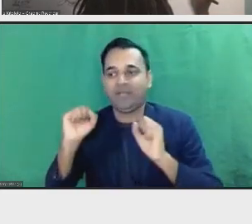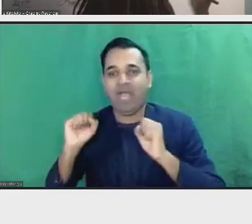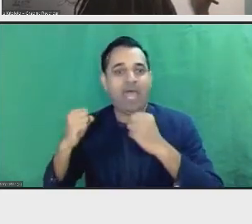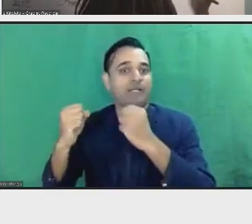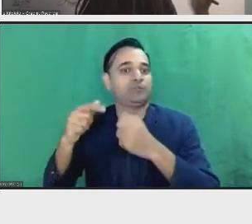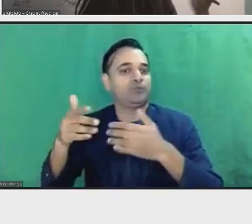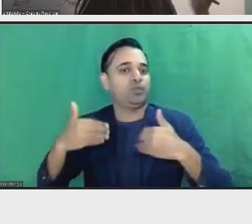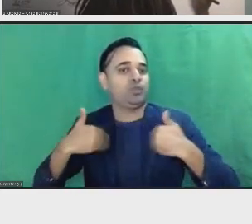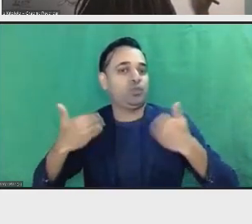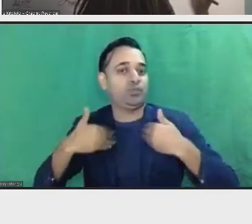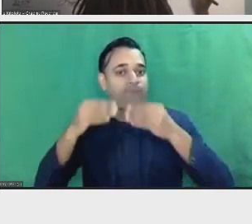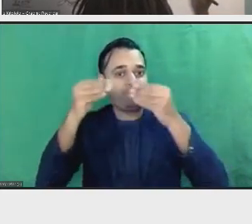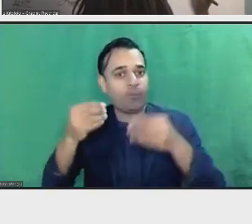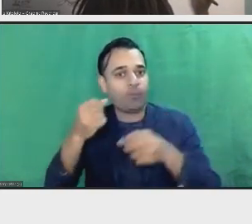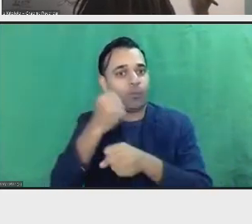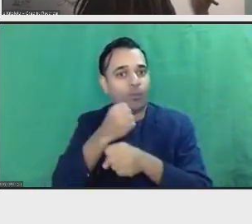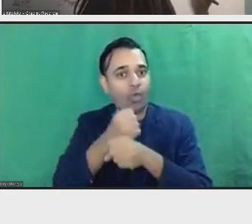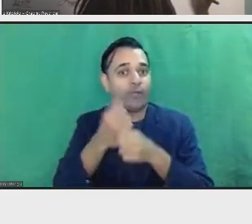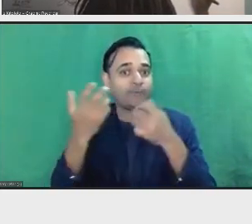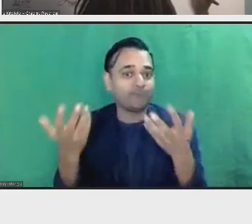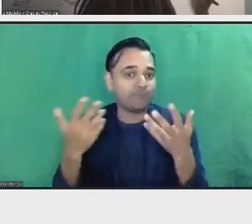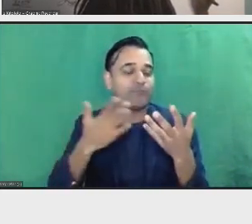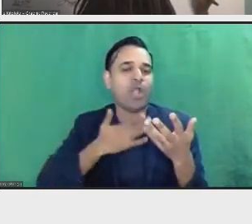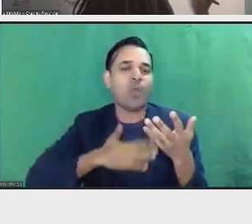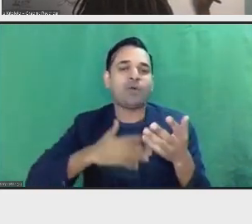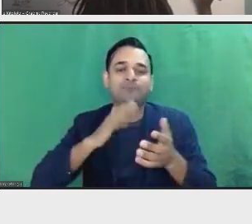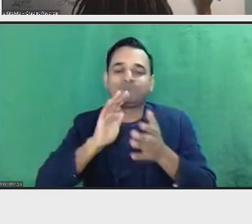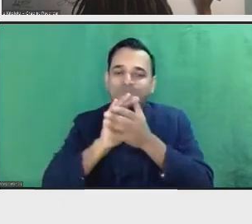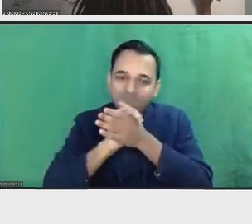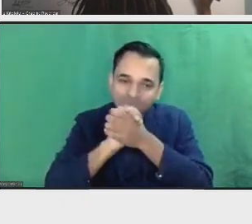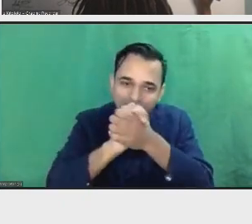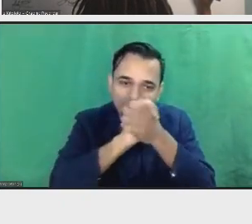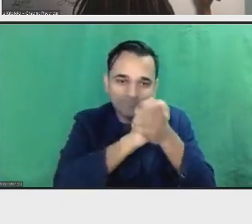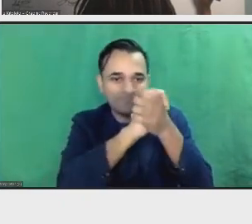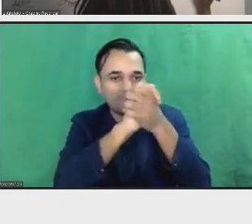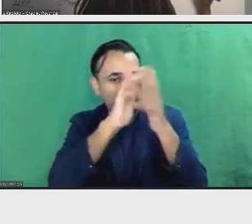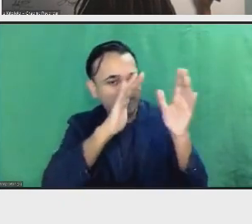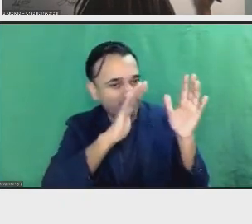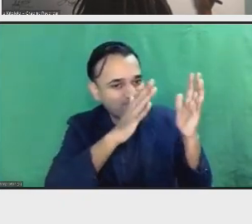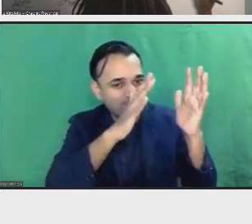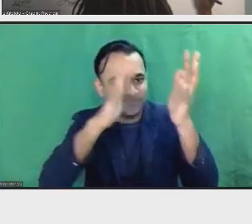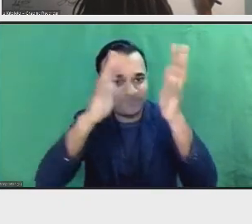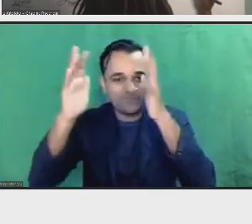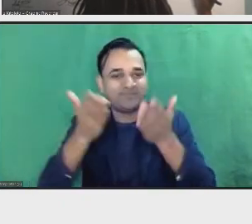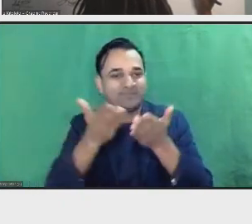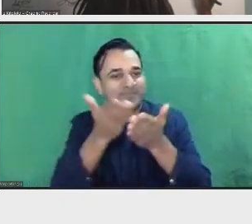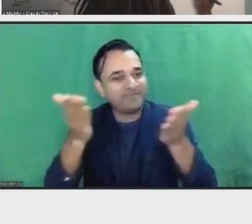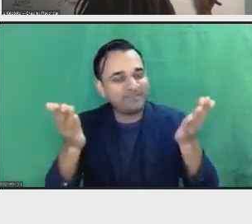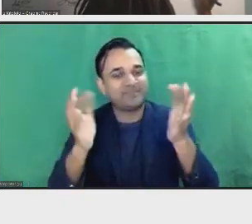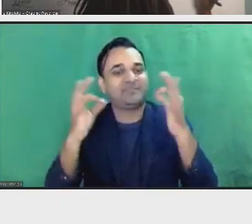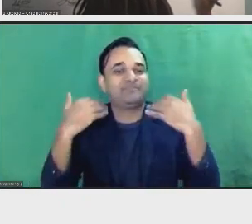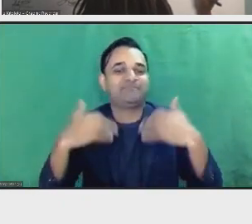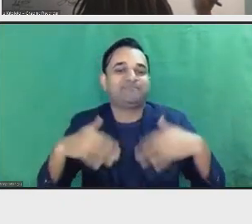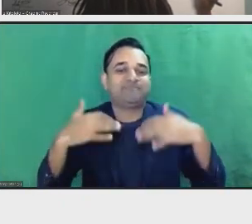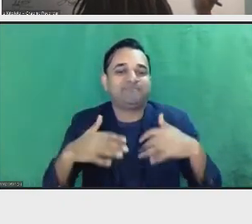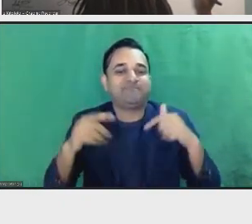all to this event. And I think everyone who listened in really enjoyed listening to this